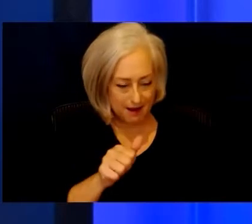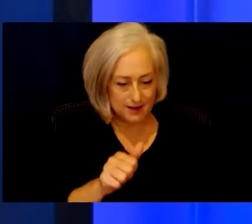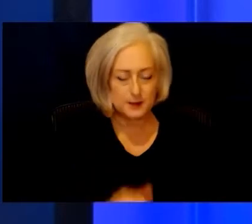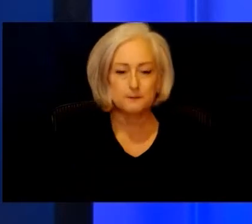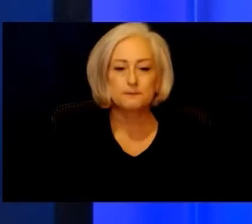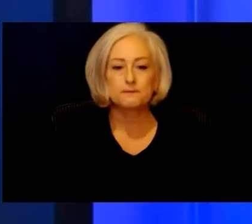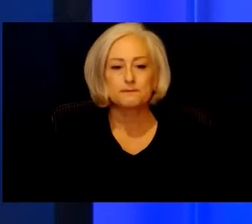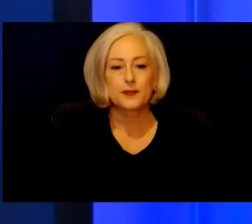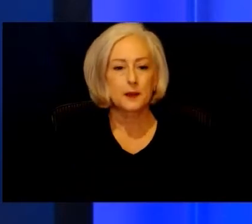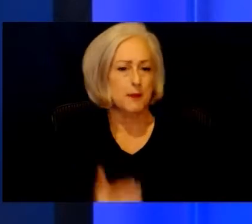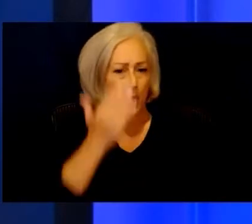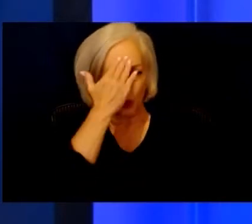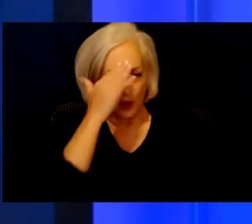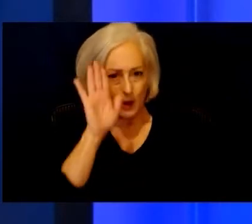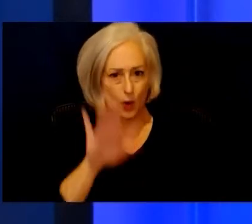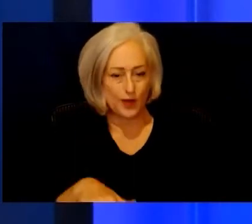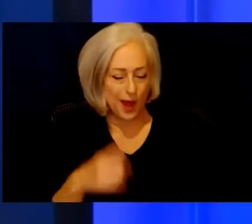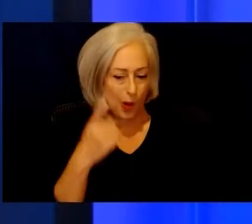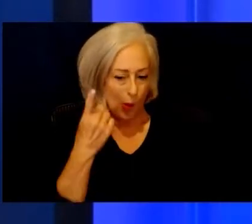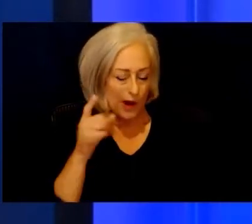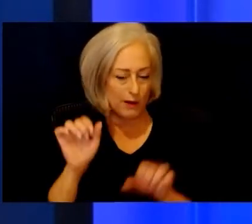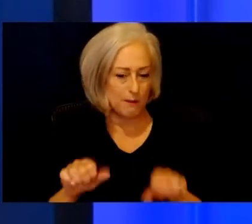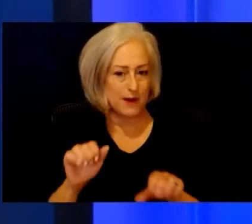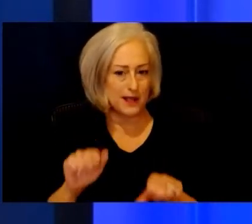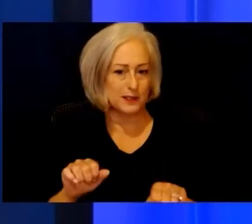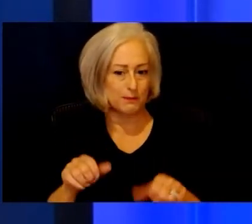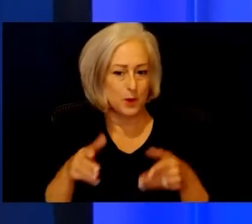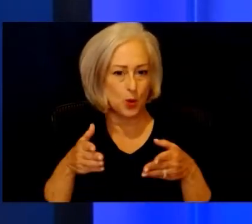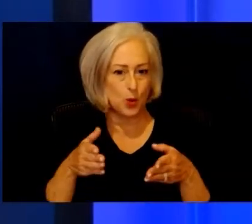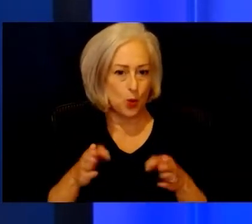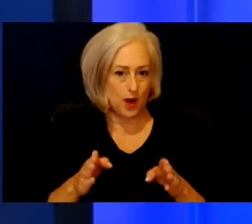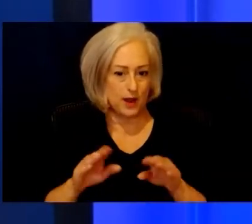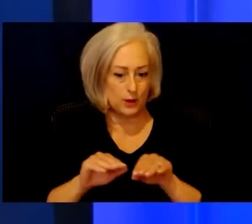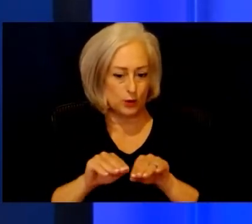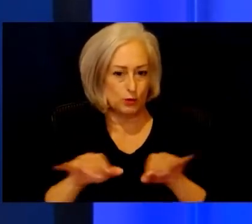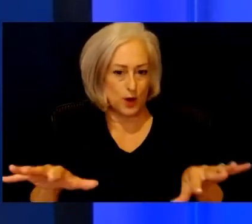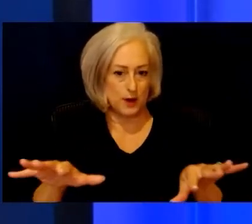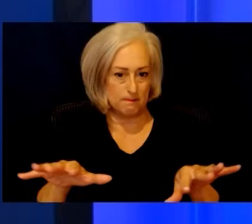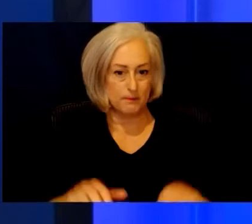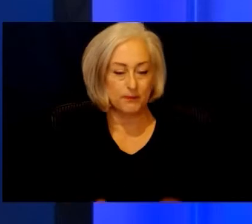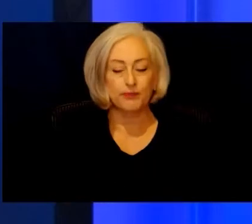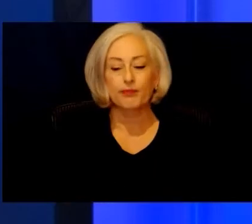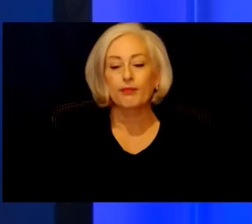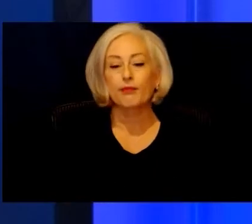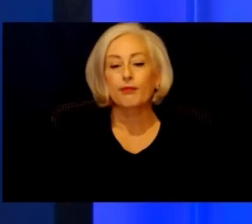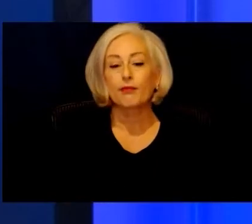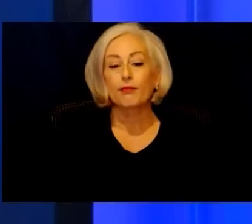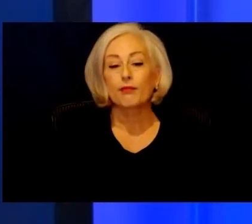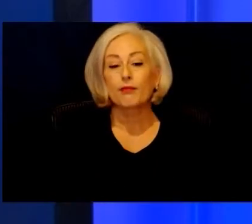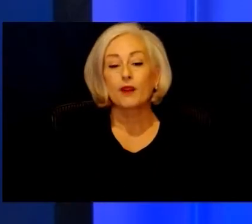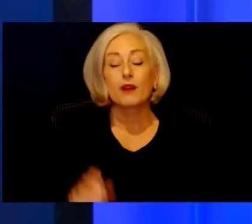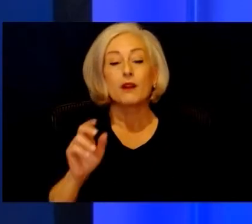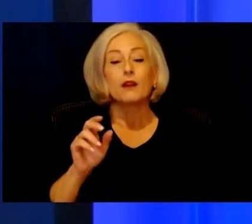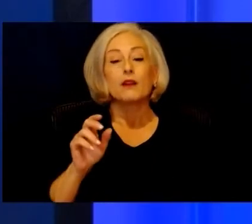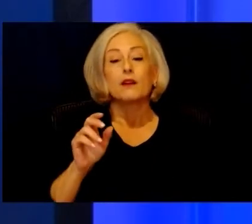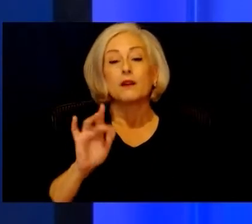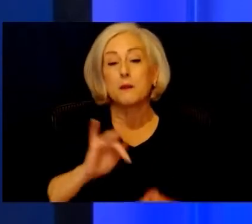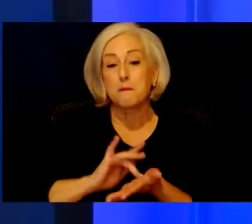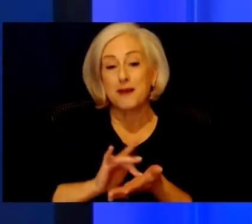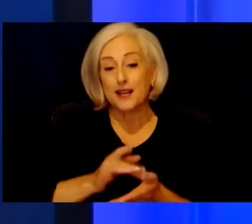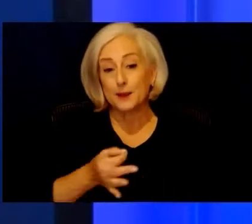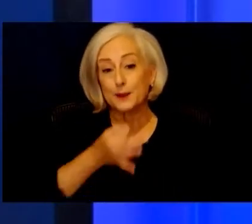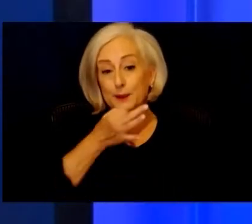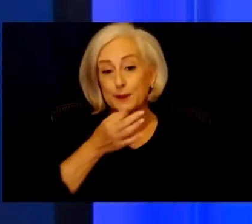certainly we know that is one possible way. Medical officials say cases are going undetected because the disease looks different than